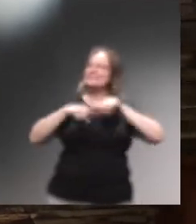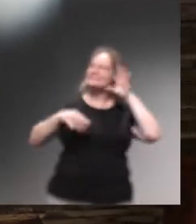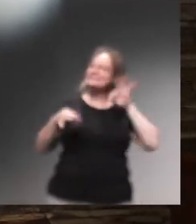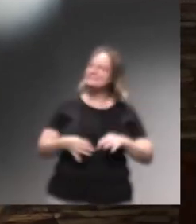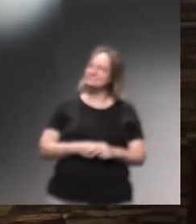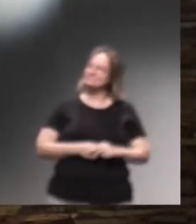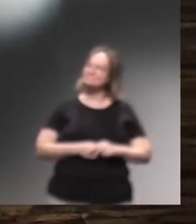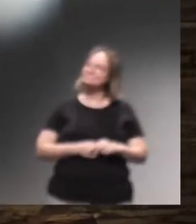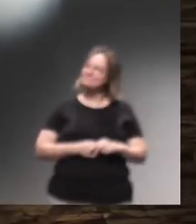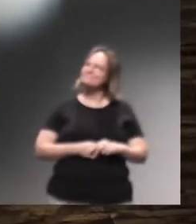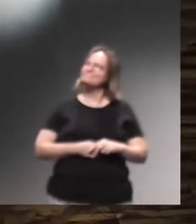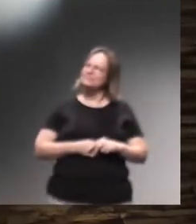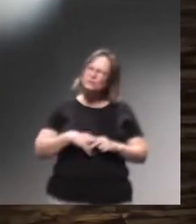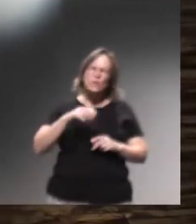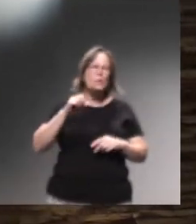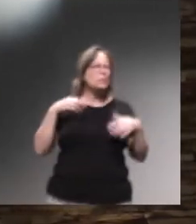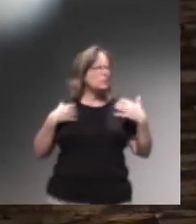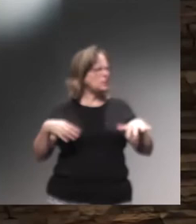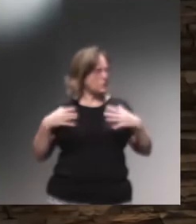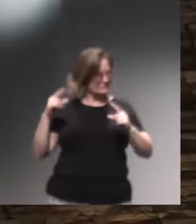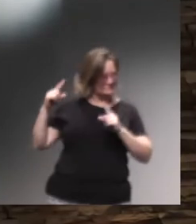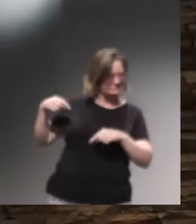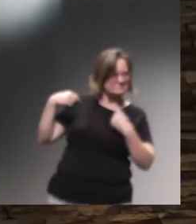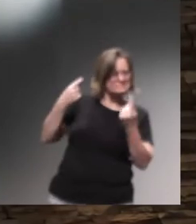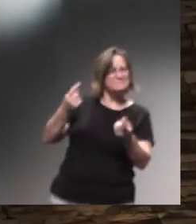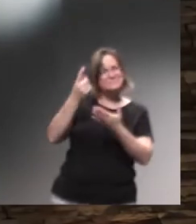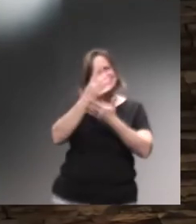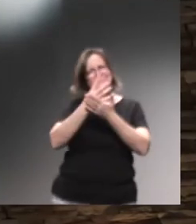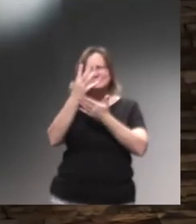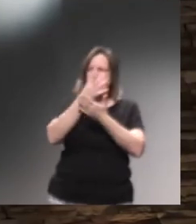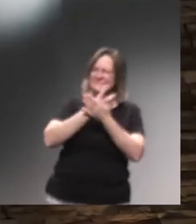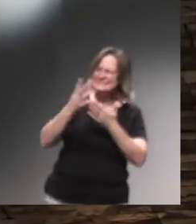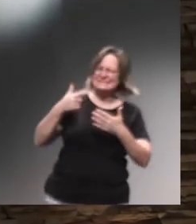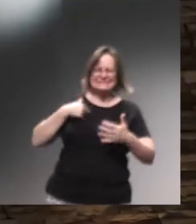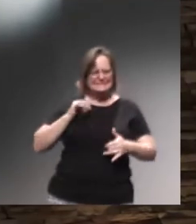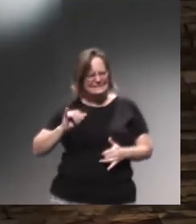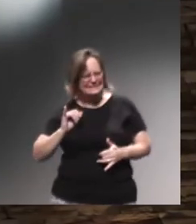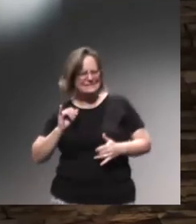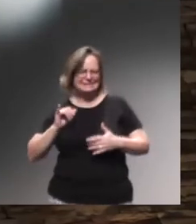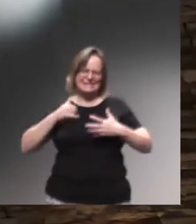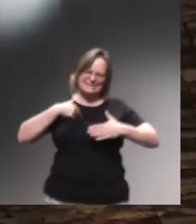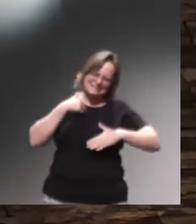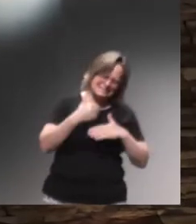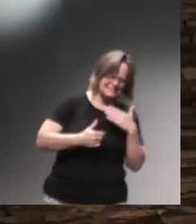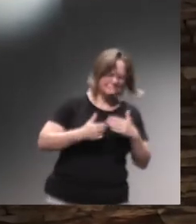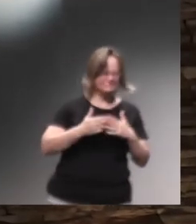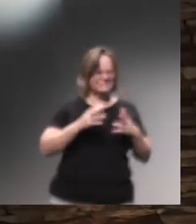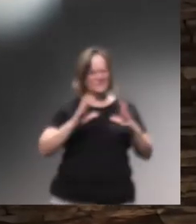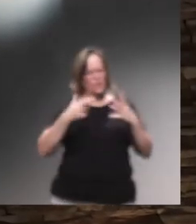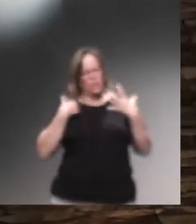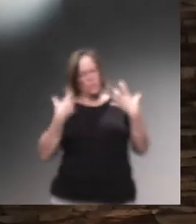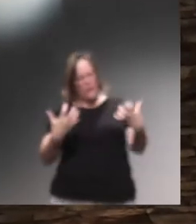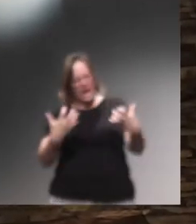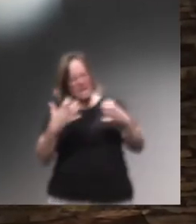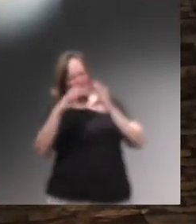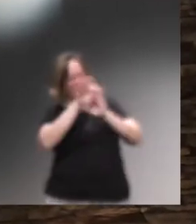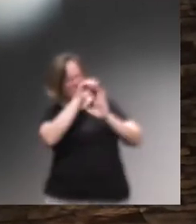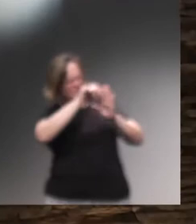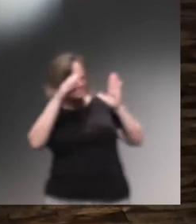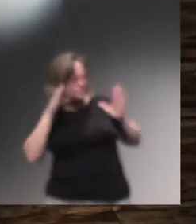And so it was really a process that I was going through because, you know, was it physical strength, mental